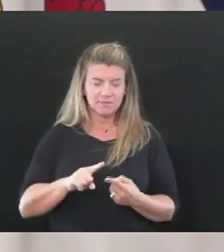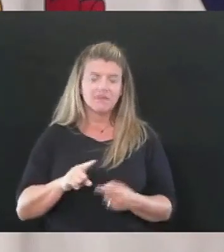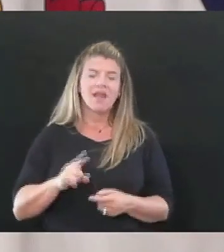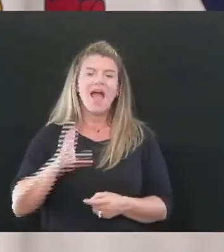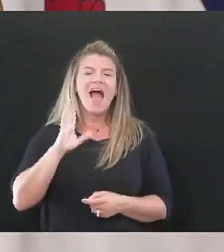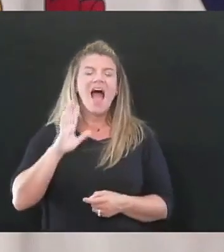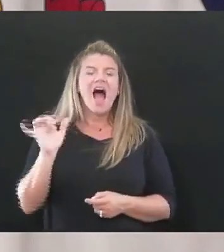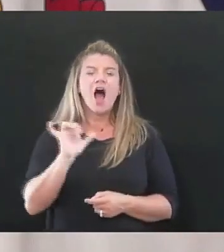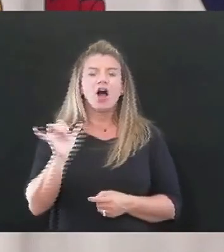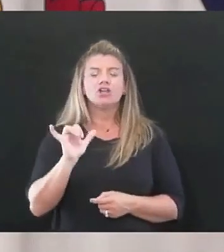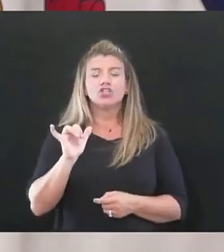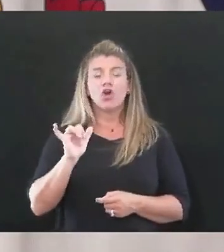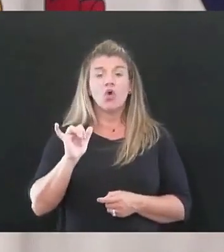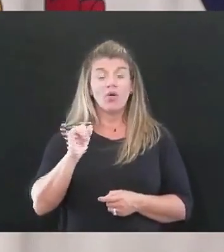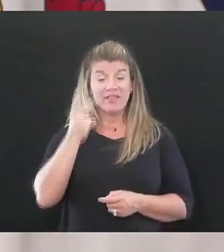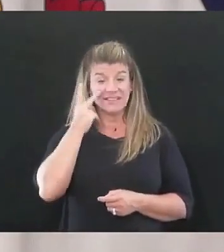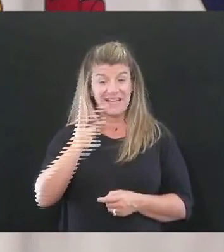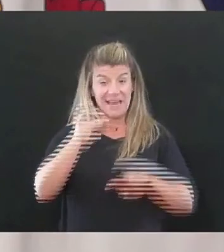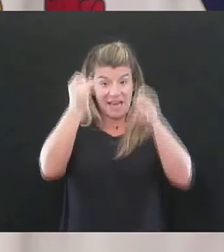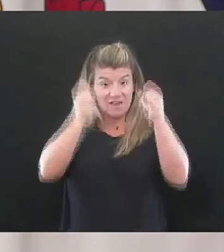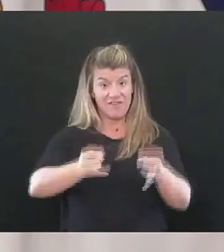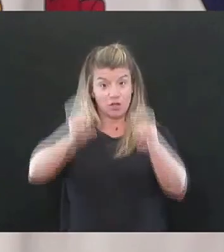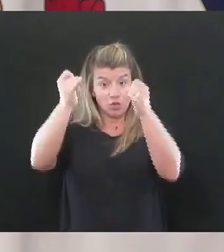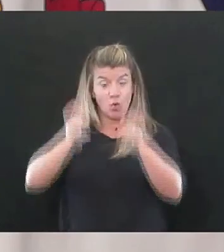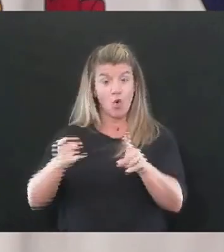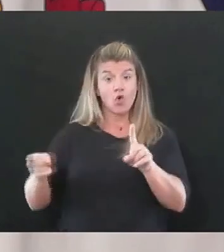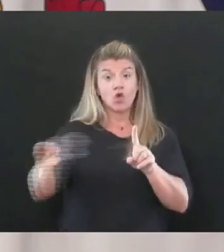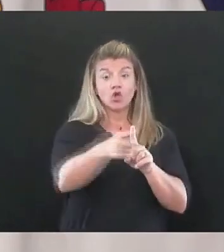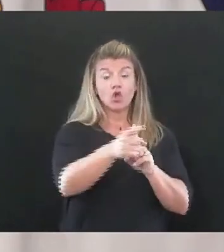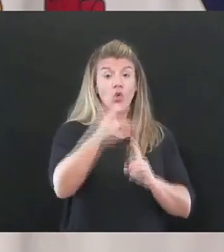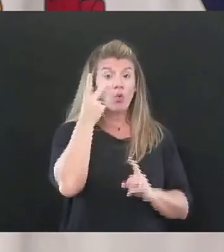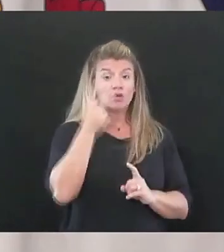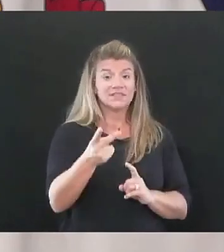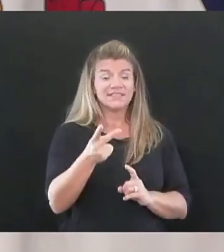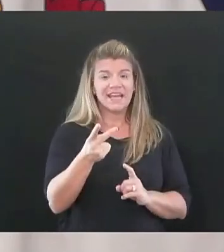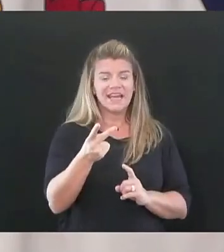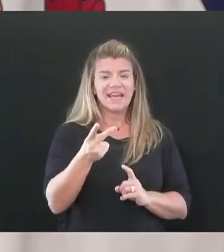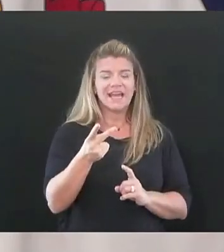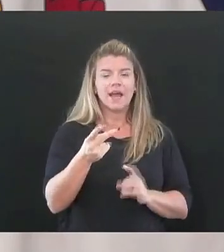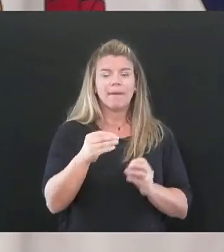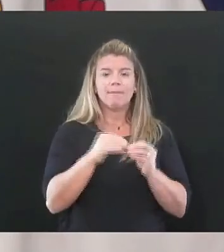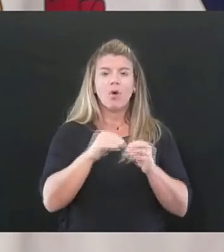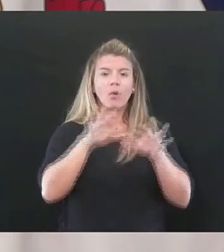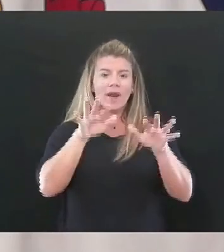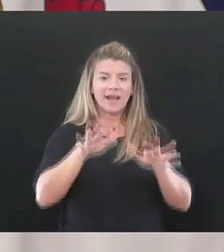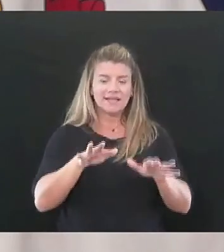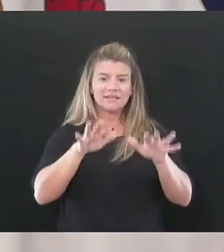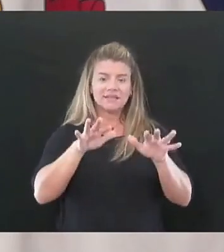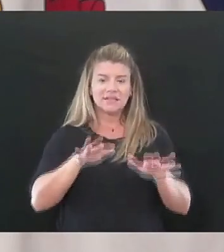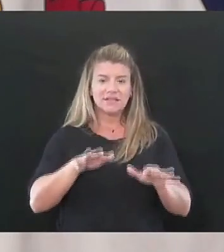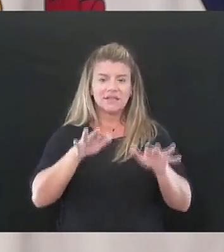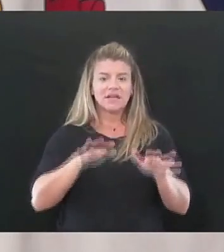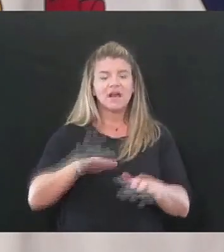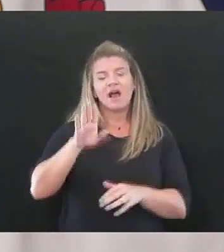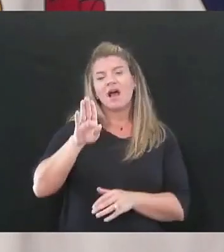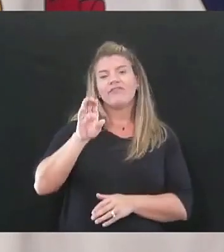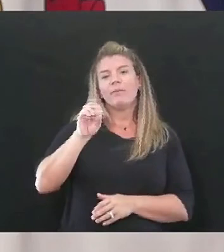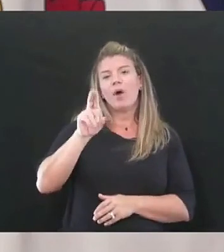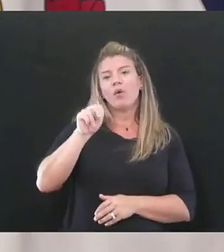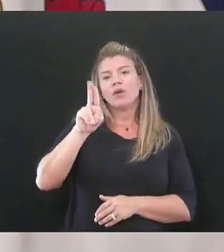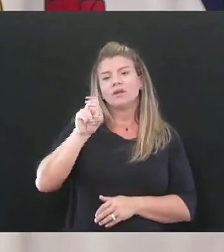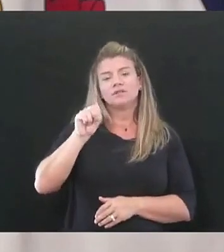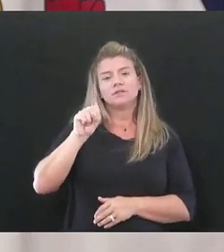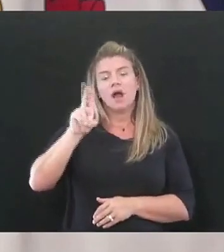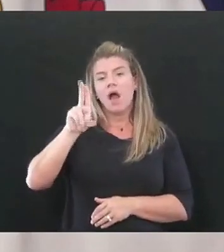you will absolutely, from an individual standpoint, you will see the easing back of the bonus